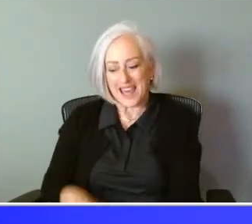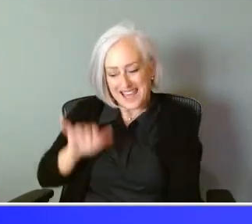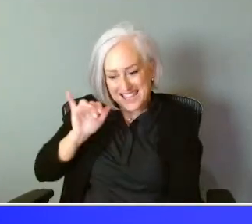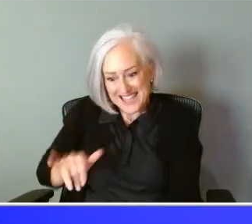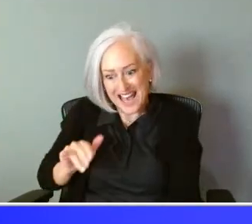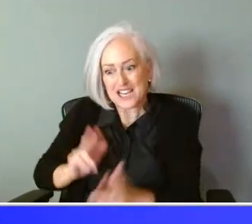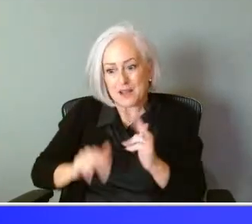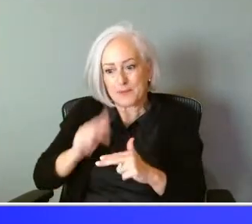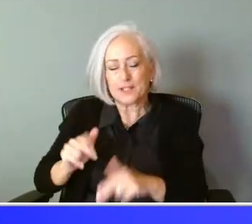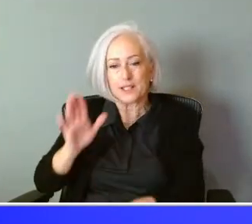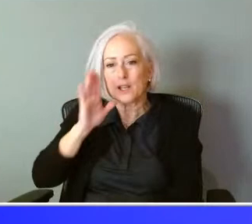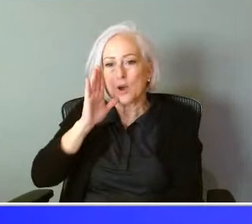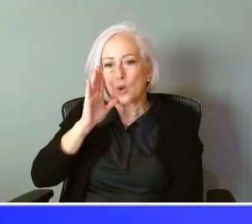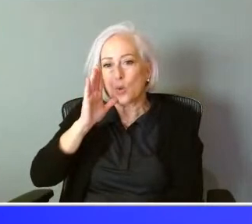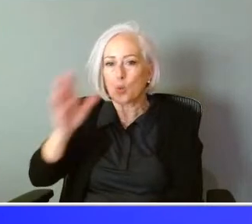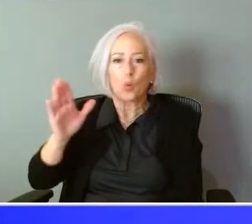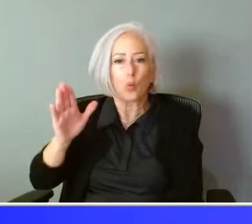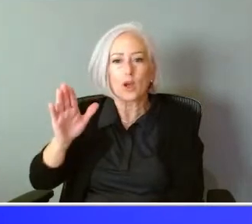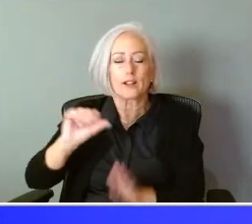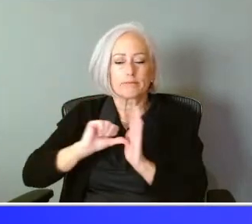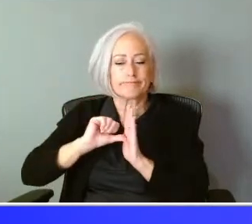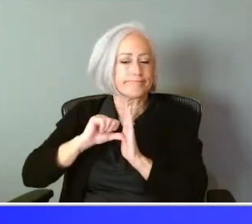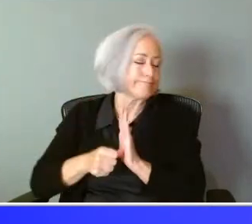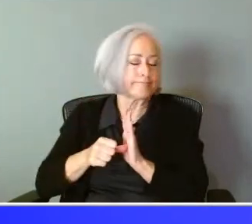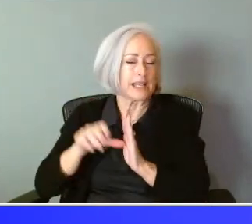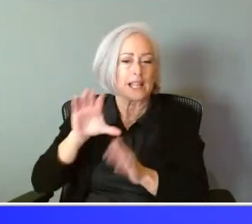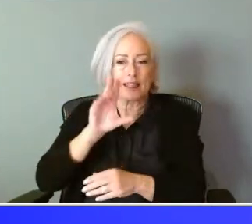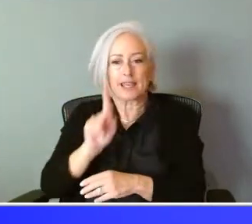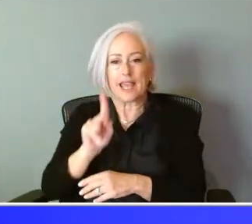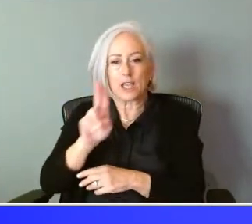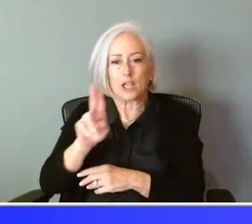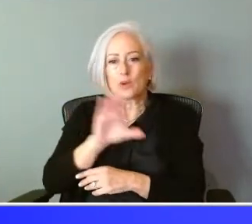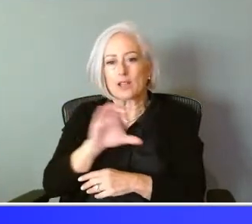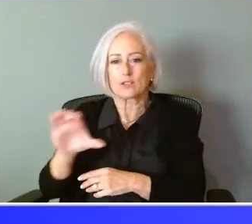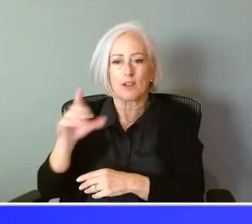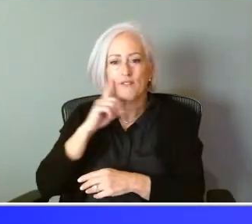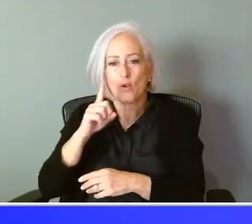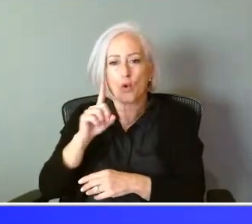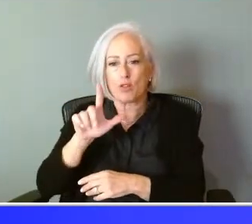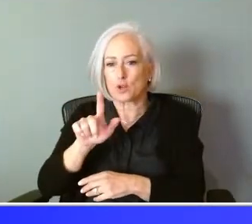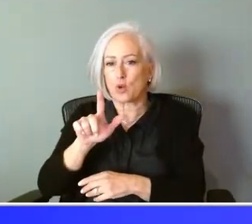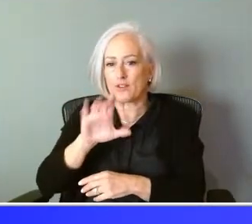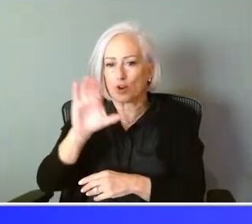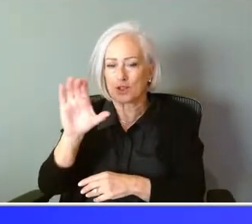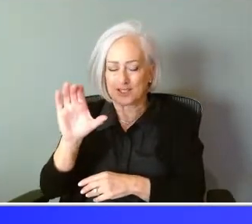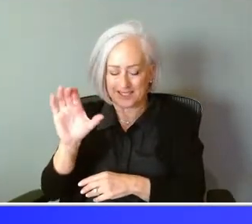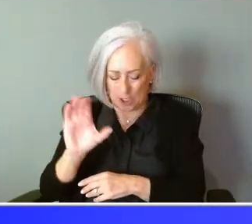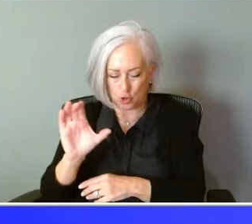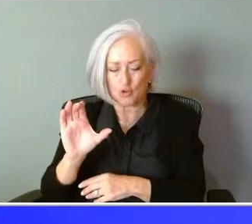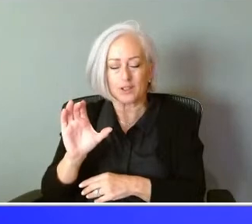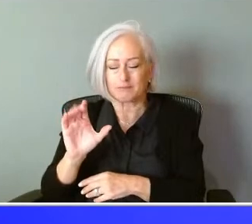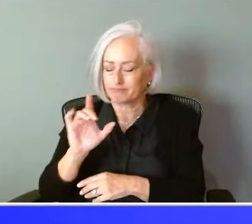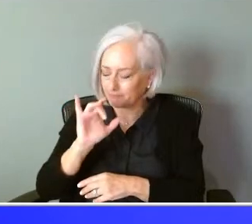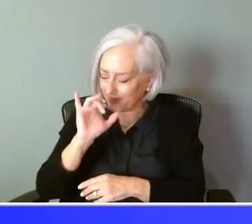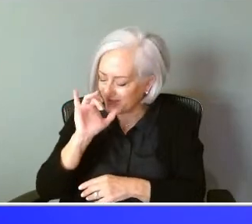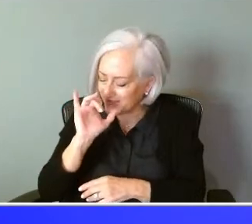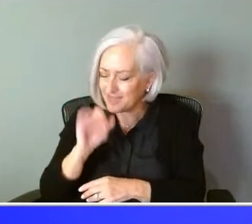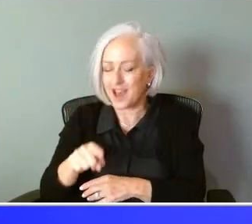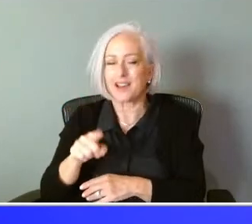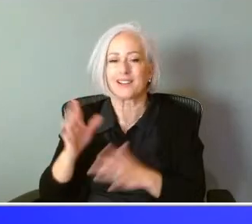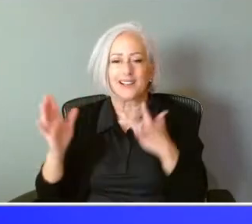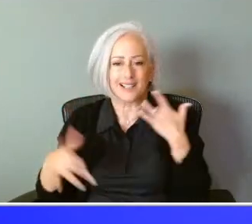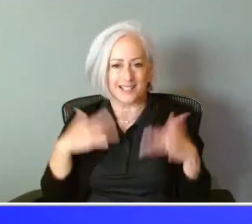the KU Cancer Center for much of the 21st century, and that's an incredibly exciting initiative,